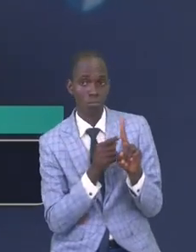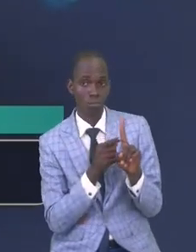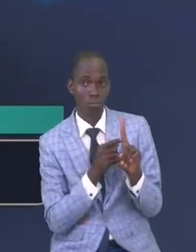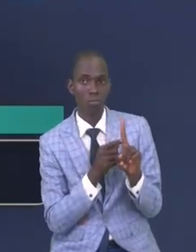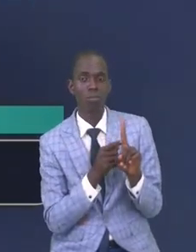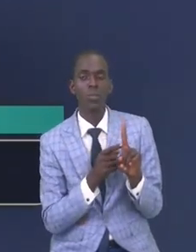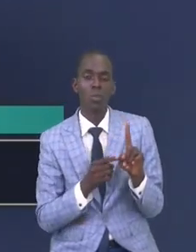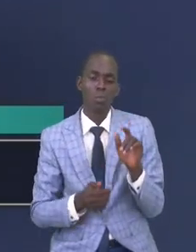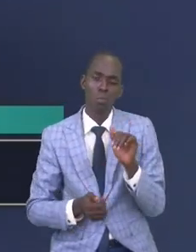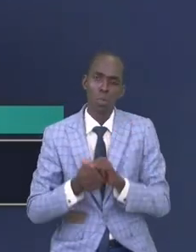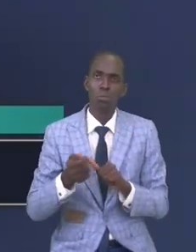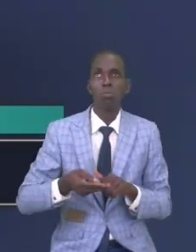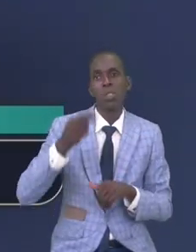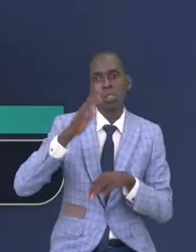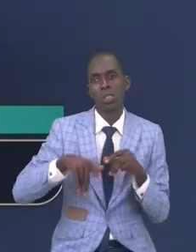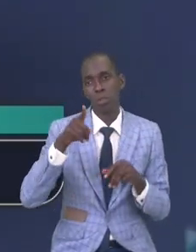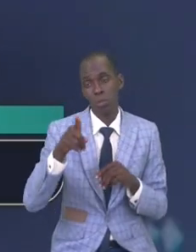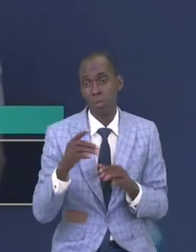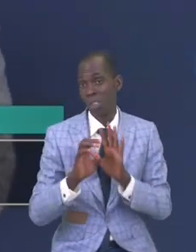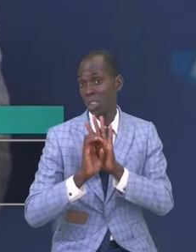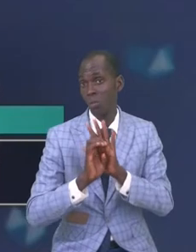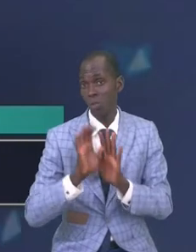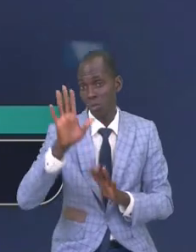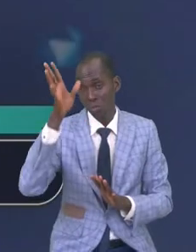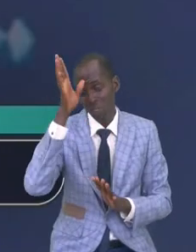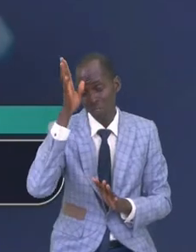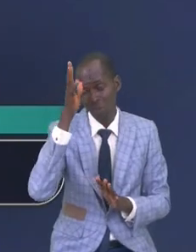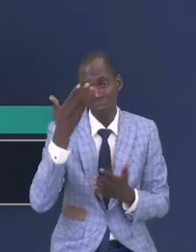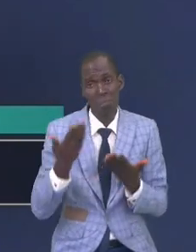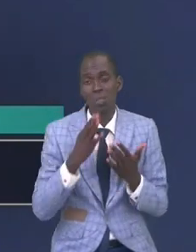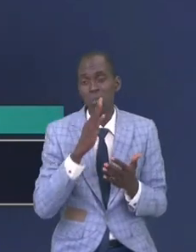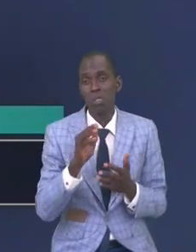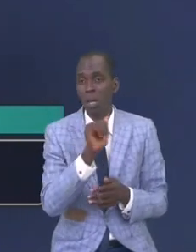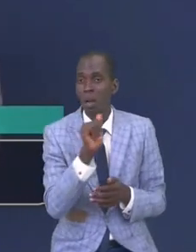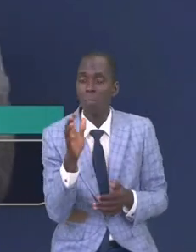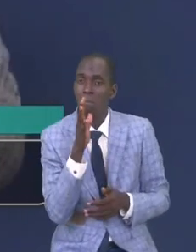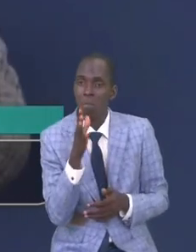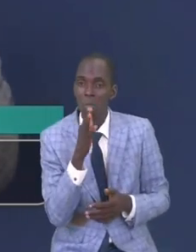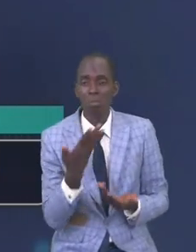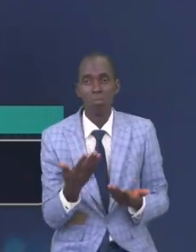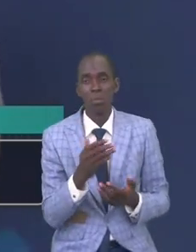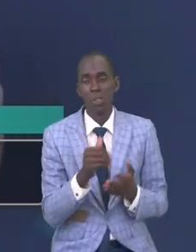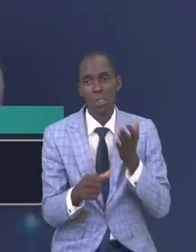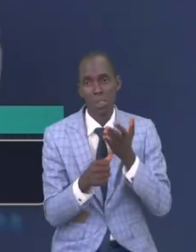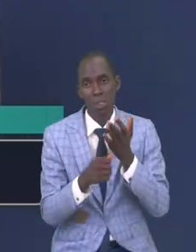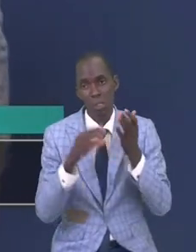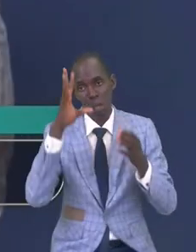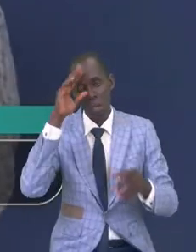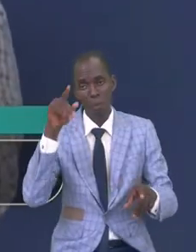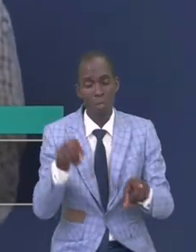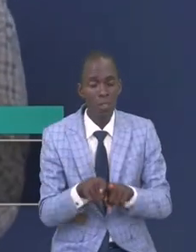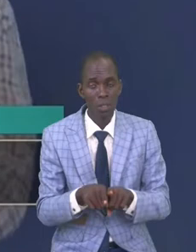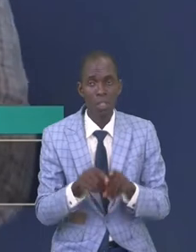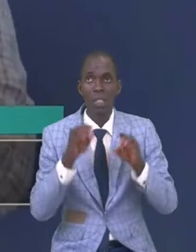you are, a father, a mother, a brother, a teacher, a